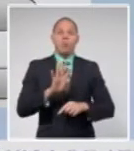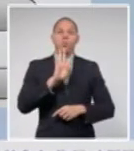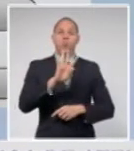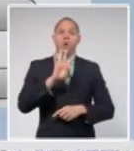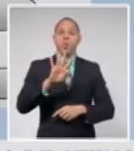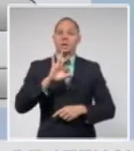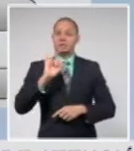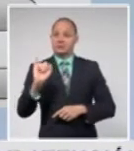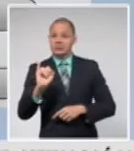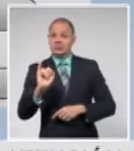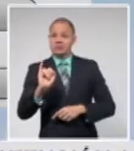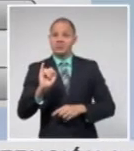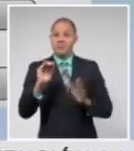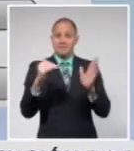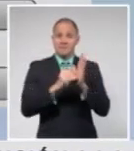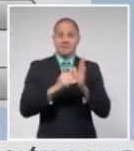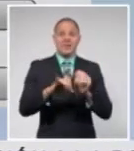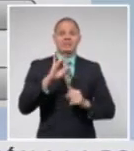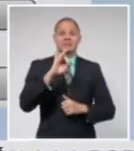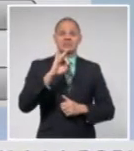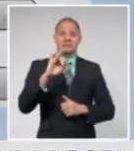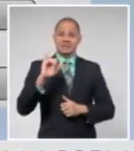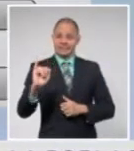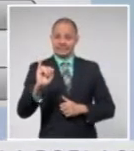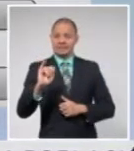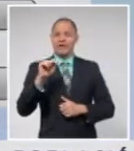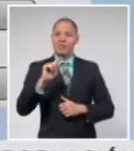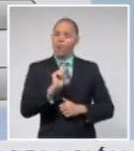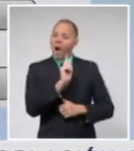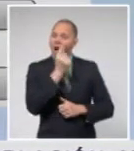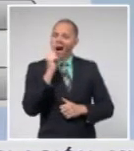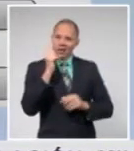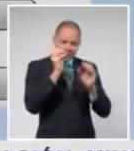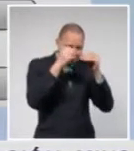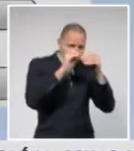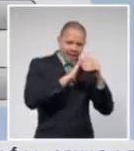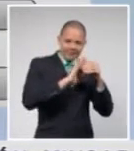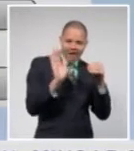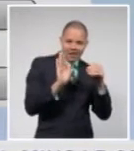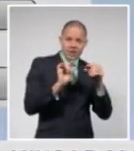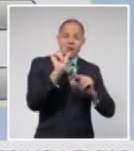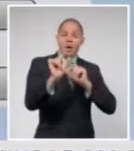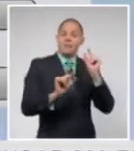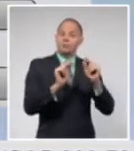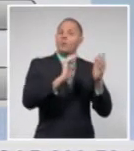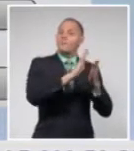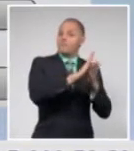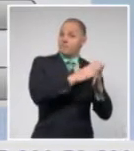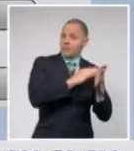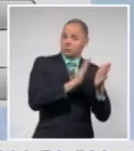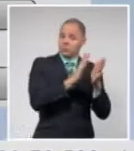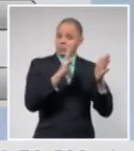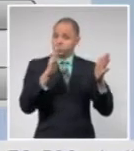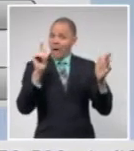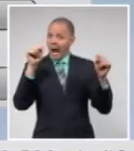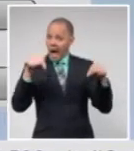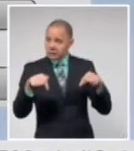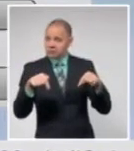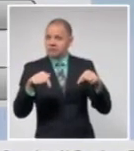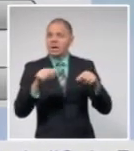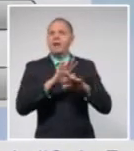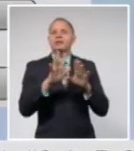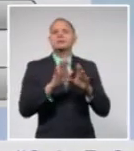0.98%, have been diagnosed with the disease. Samples from all of the country's provinces were tested depending on